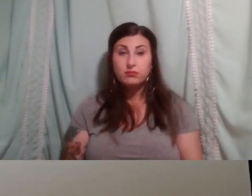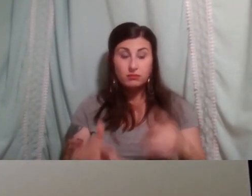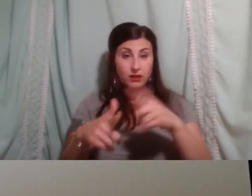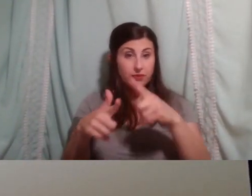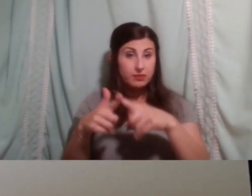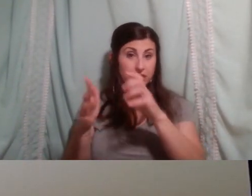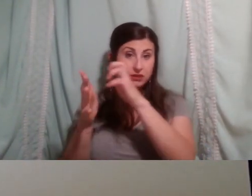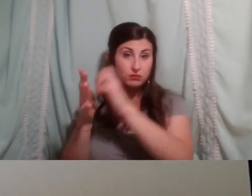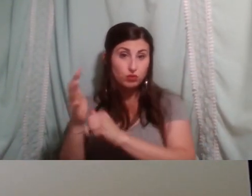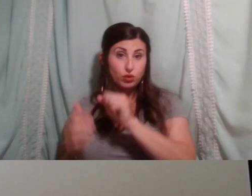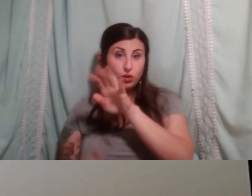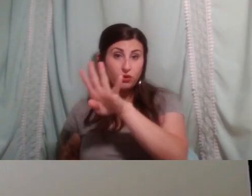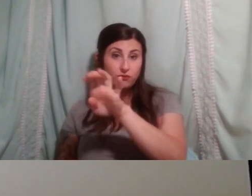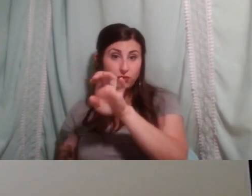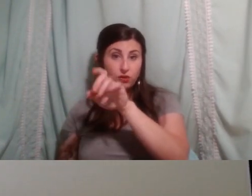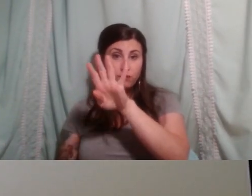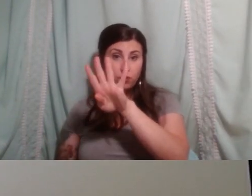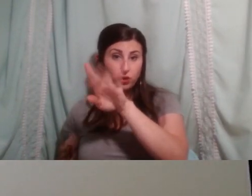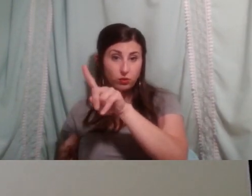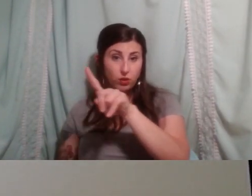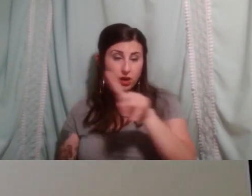Okay. Then I'm going to minus